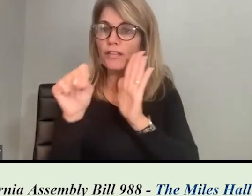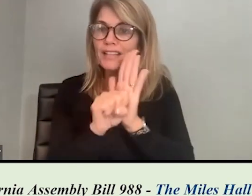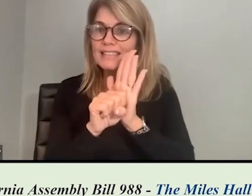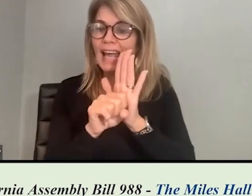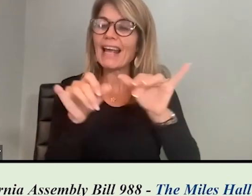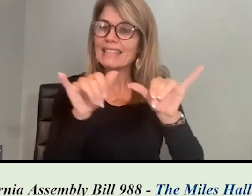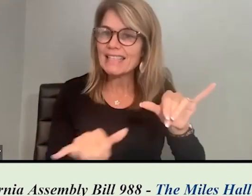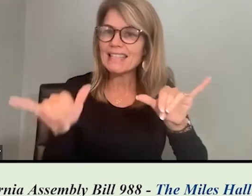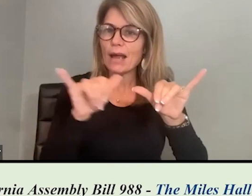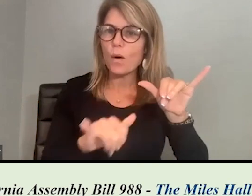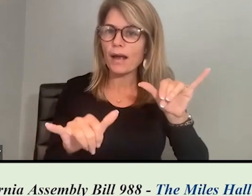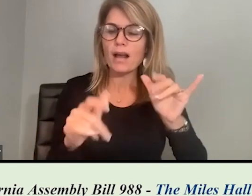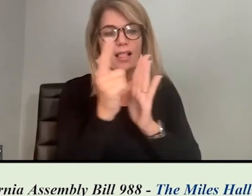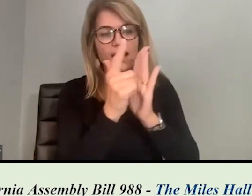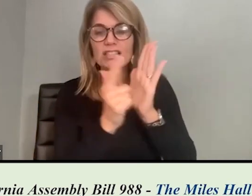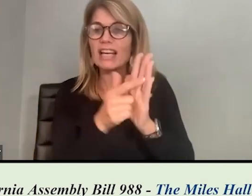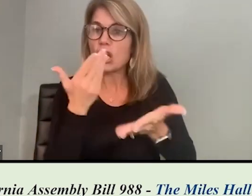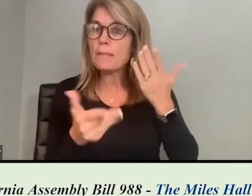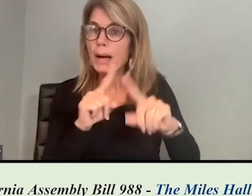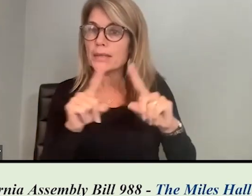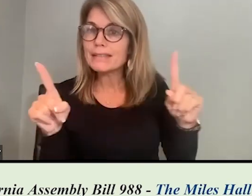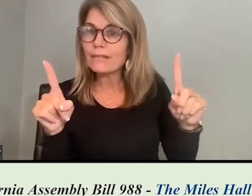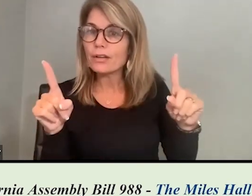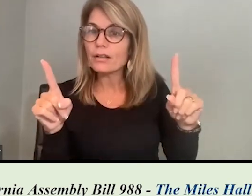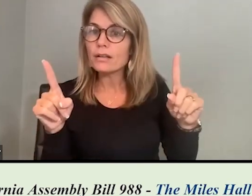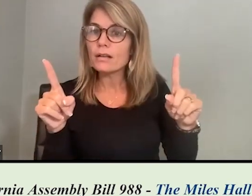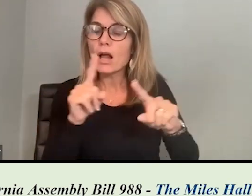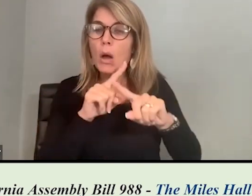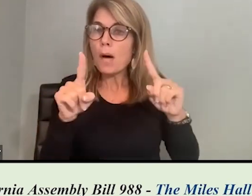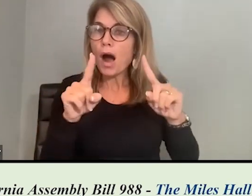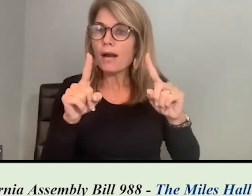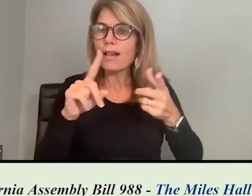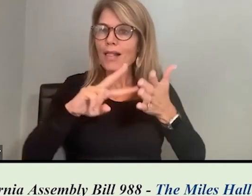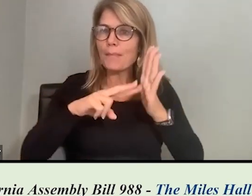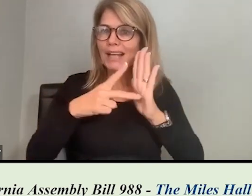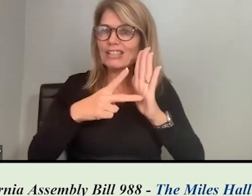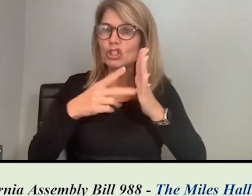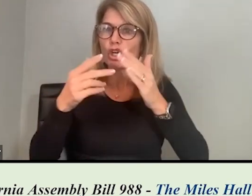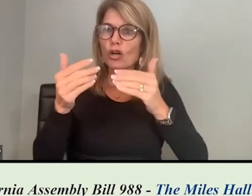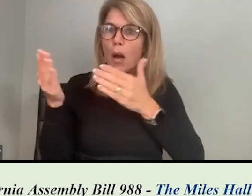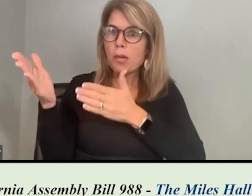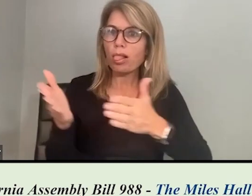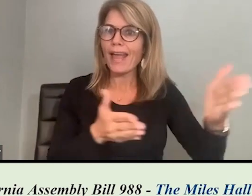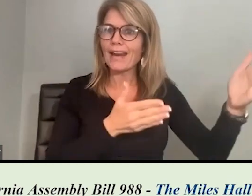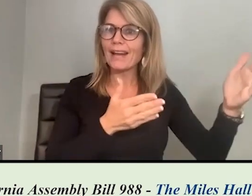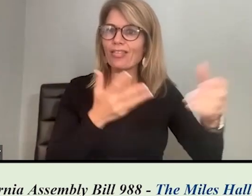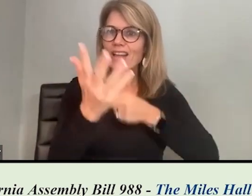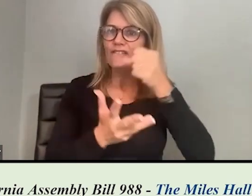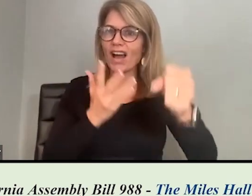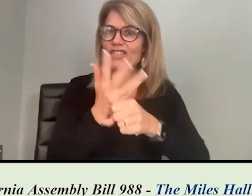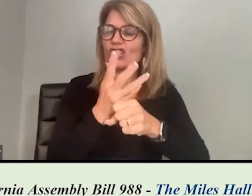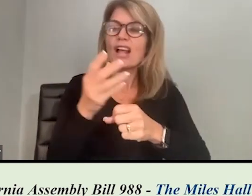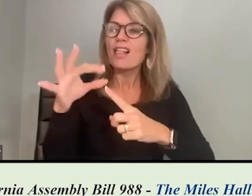way. The legislation might be different, but if you're going to sit down for a long-range plan, you're really talking about the uniqueness